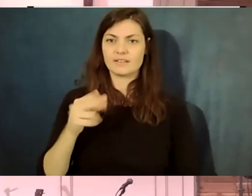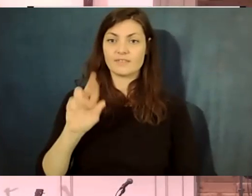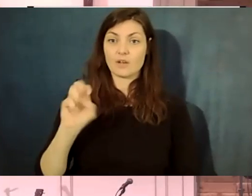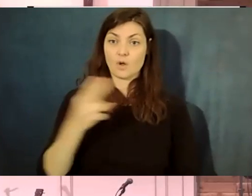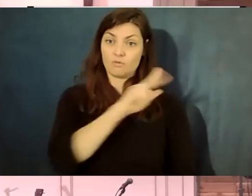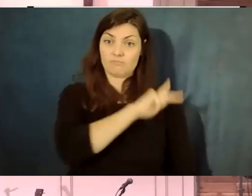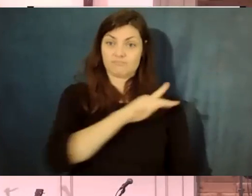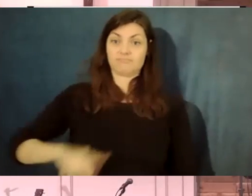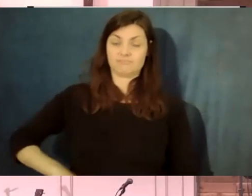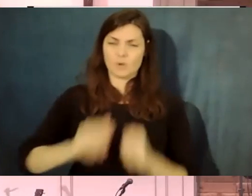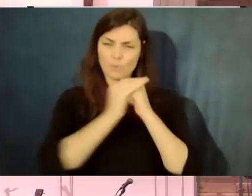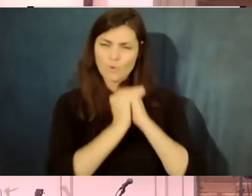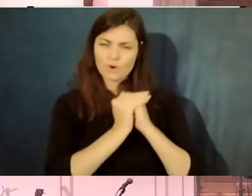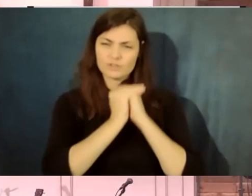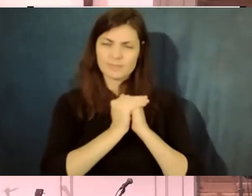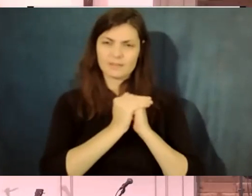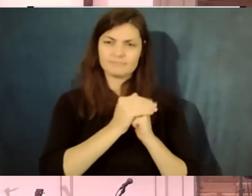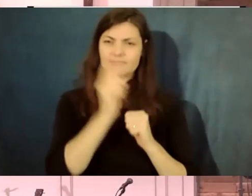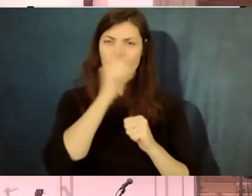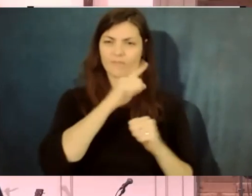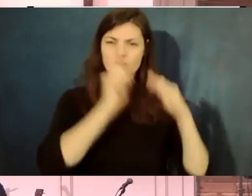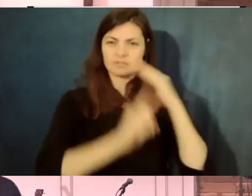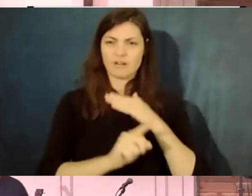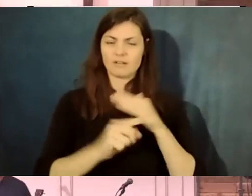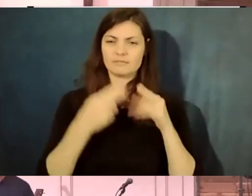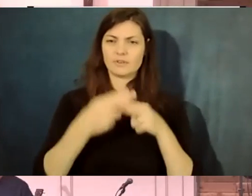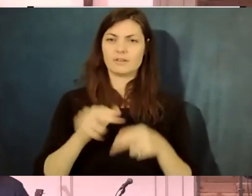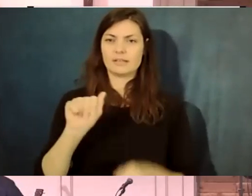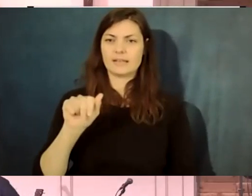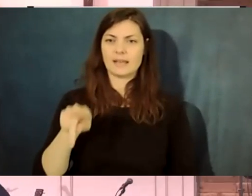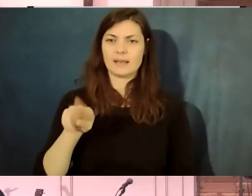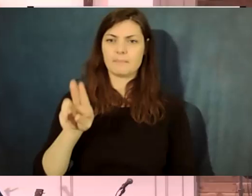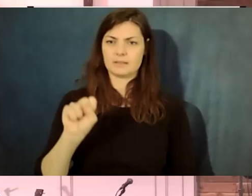believed was a source of strength.